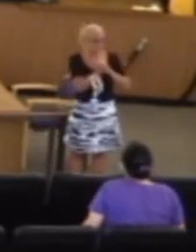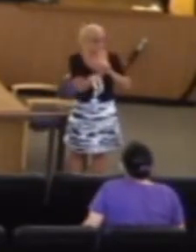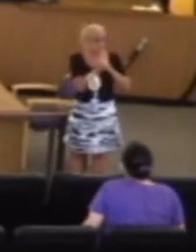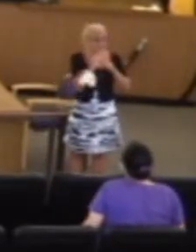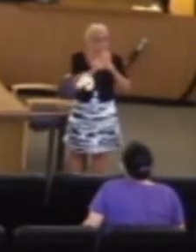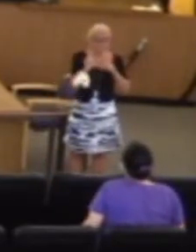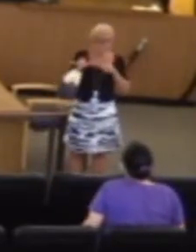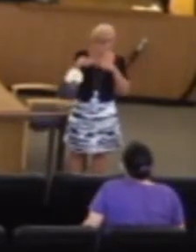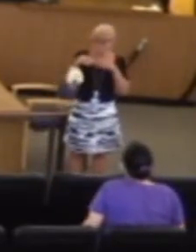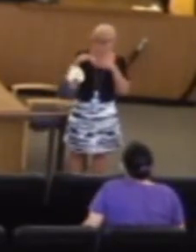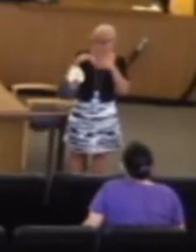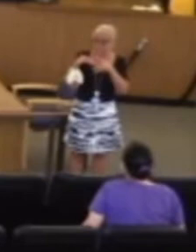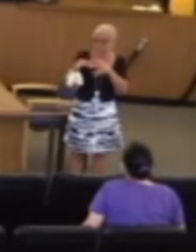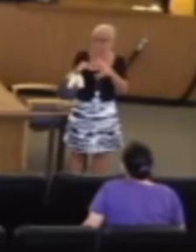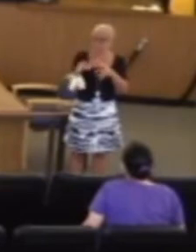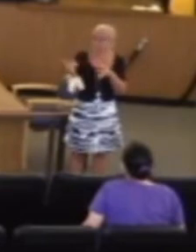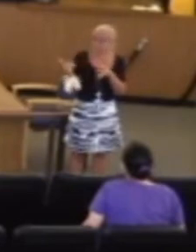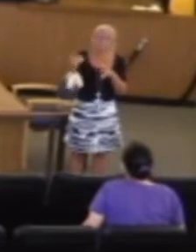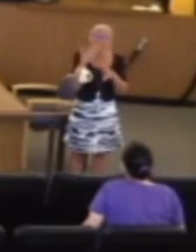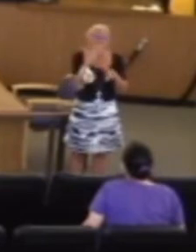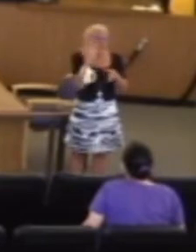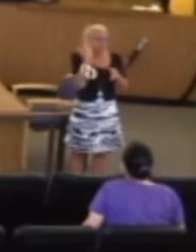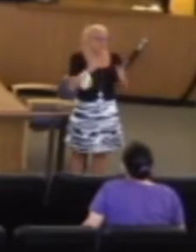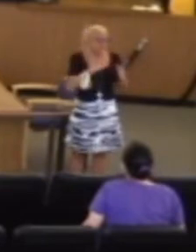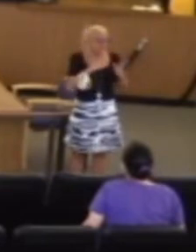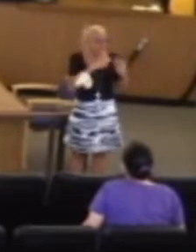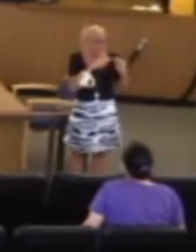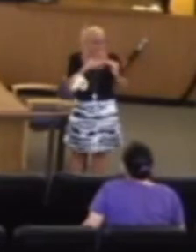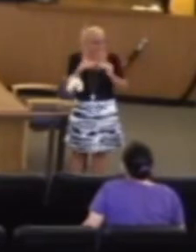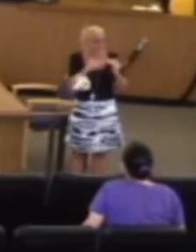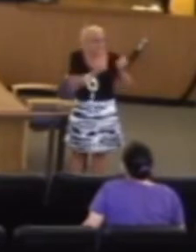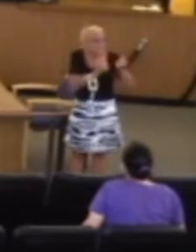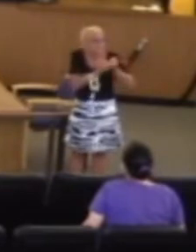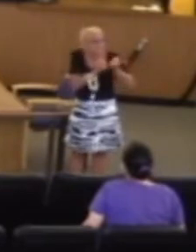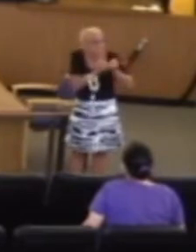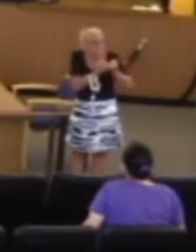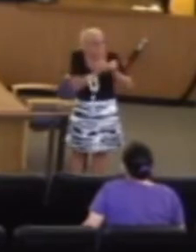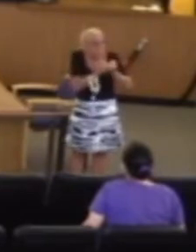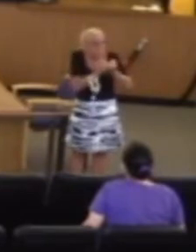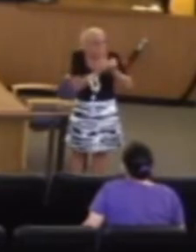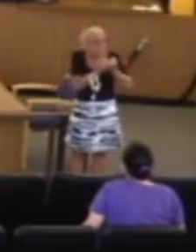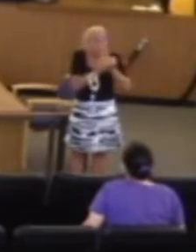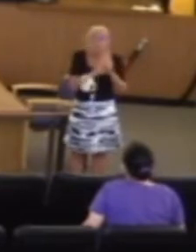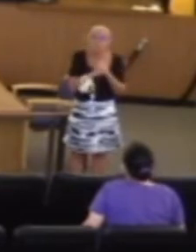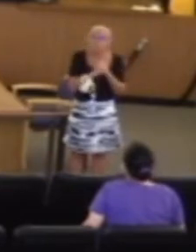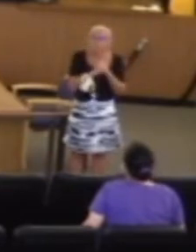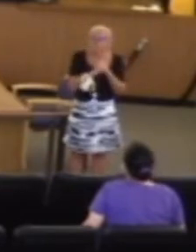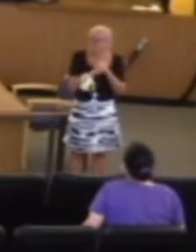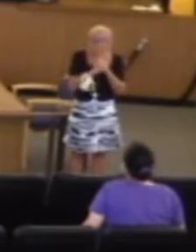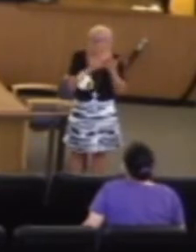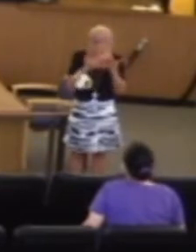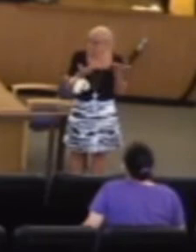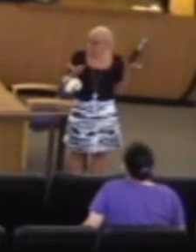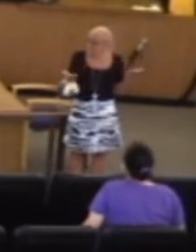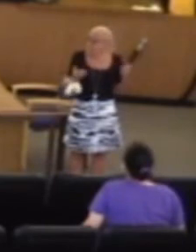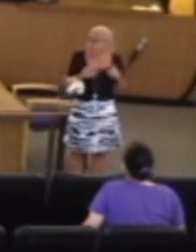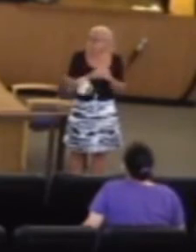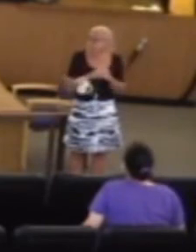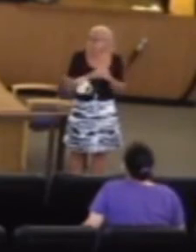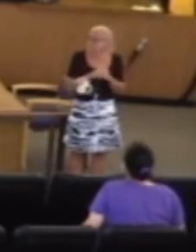you. I want to thank my colleagues for supporting this initiative. A number of years ago, we had